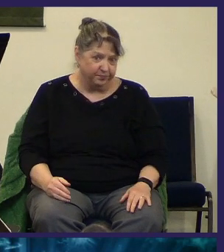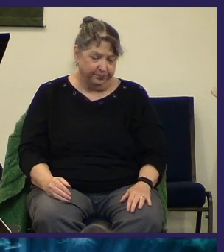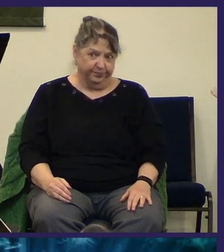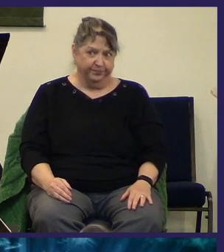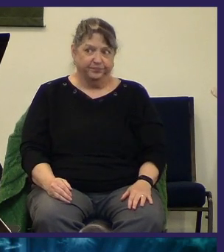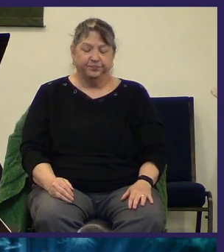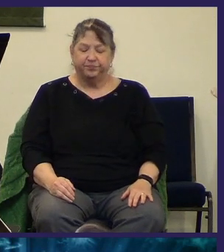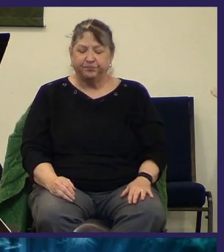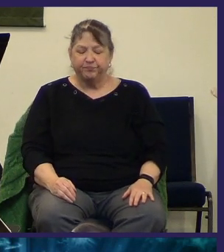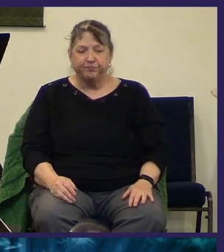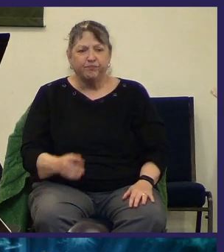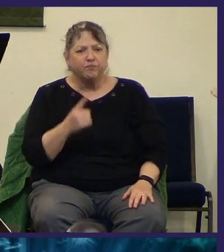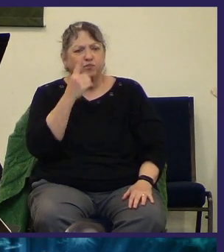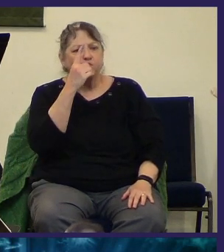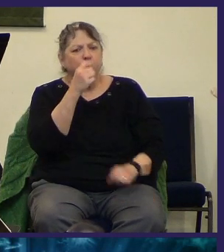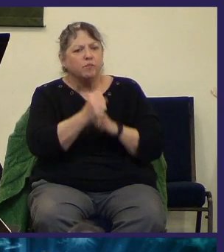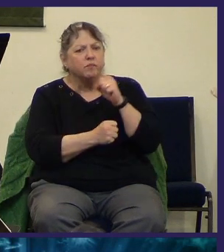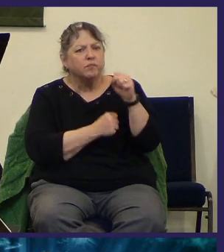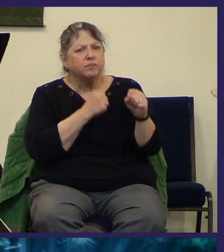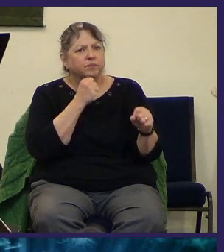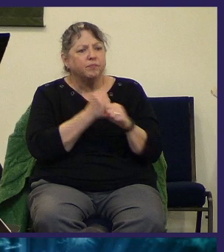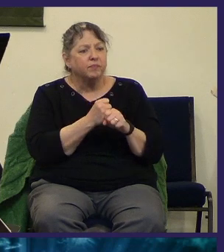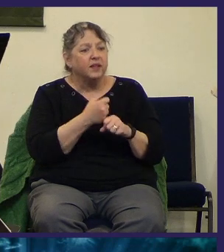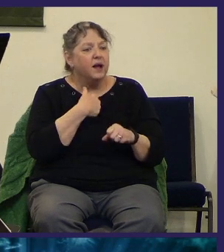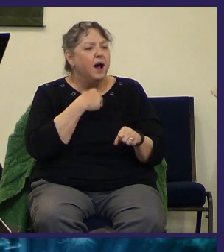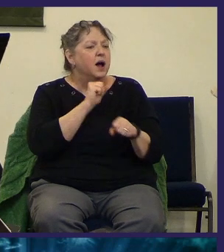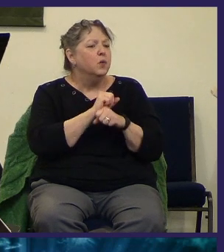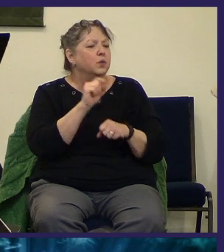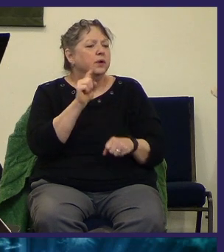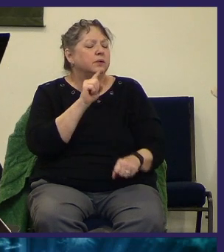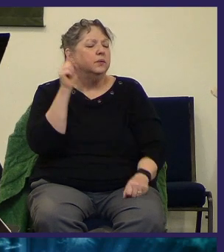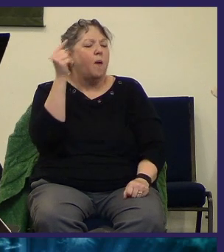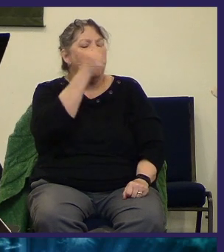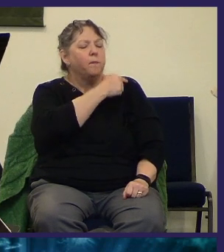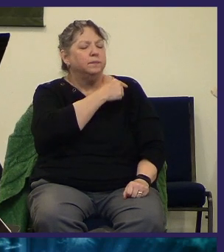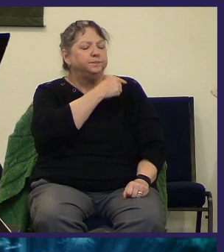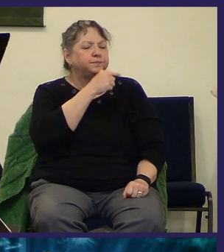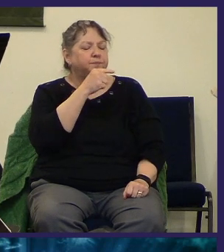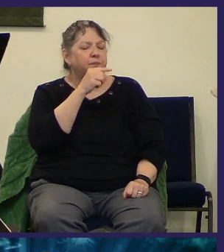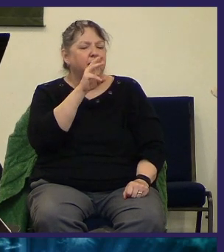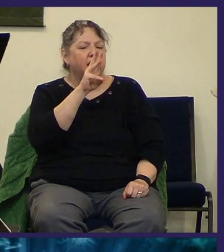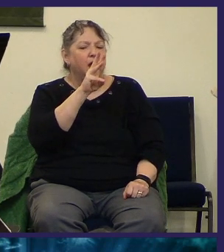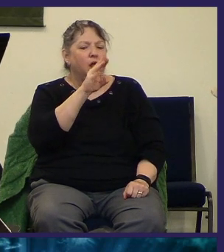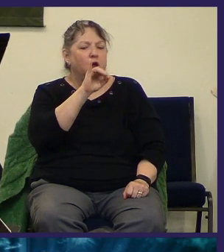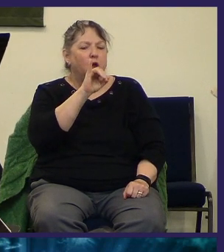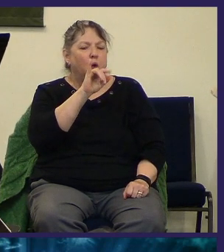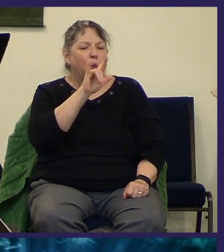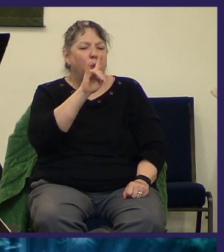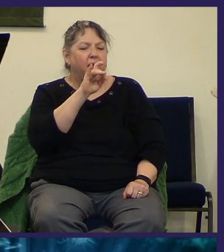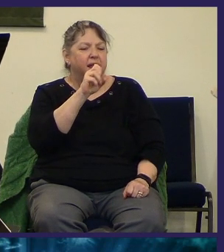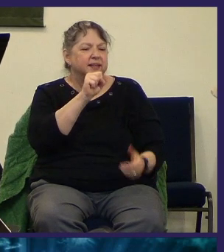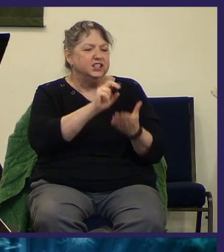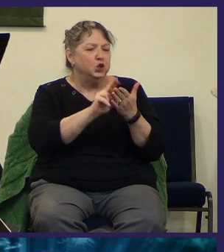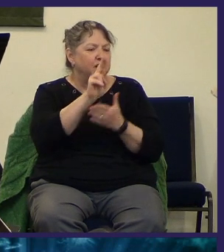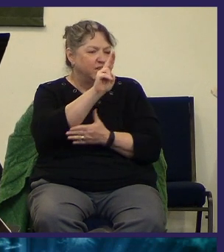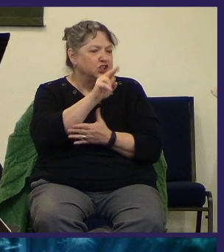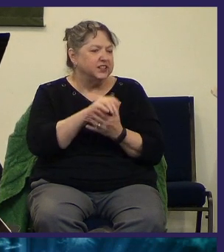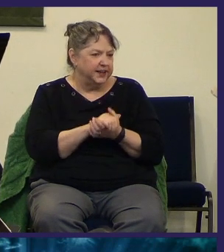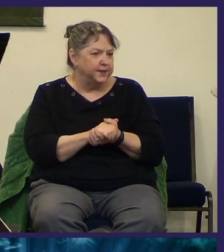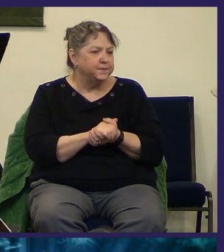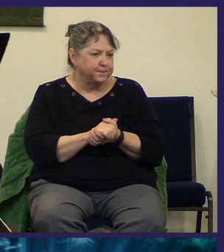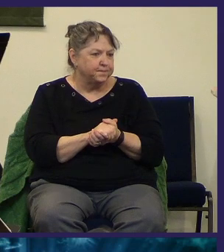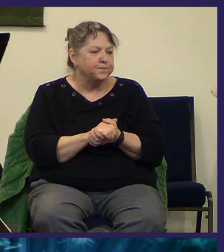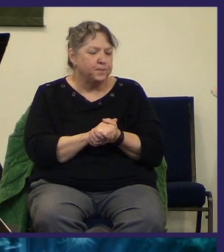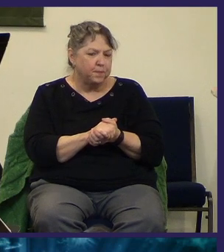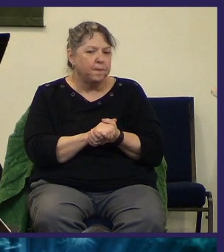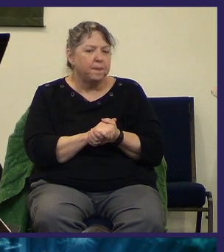a group of i work at wilkes university i'm a machinist there and a group of my former